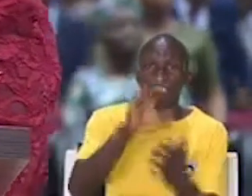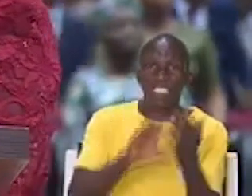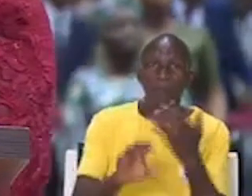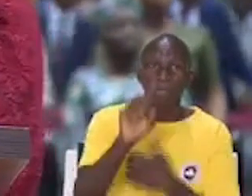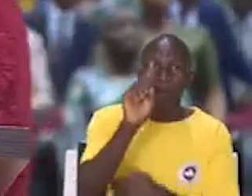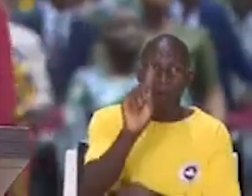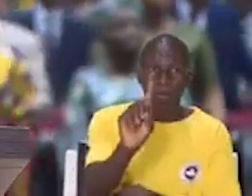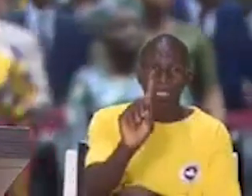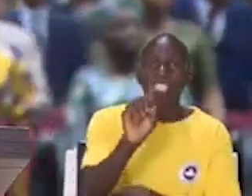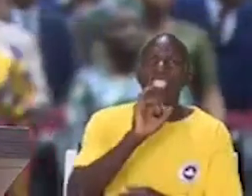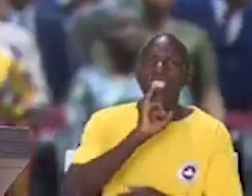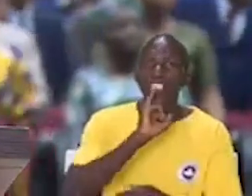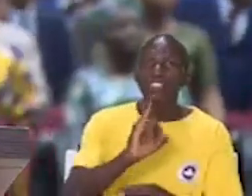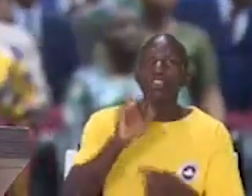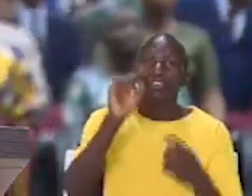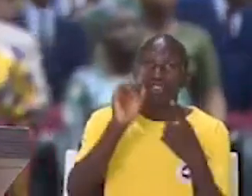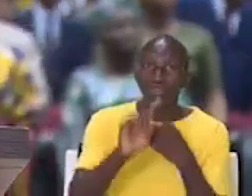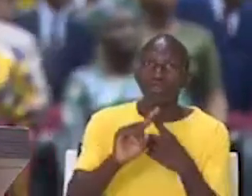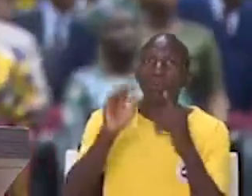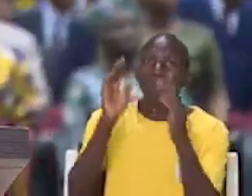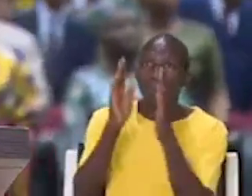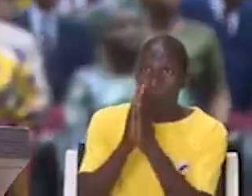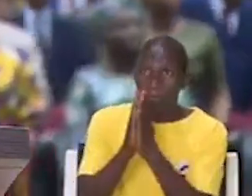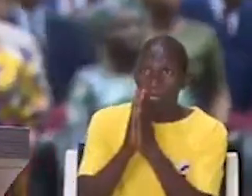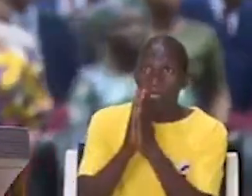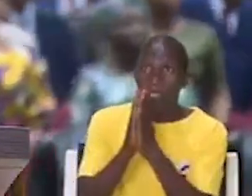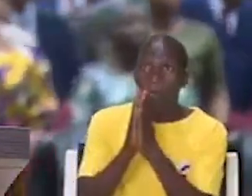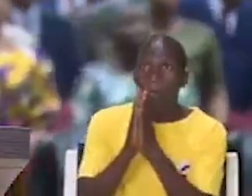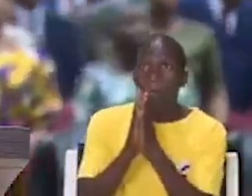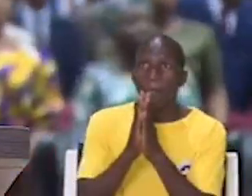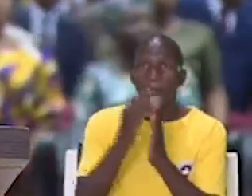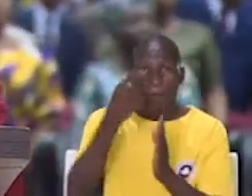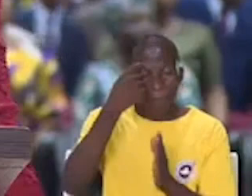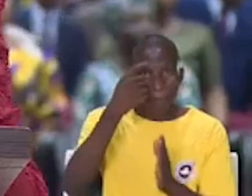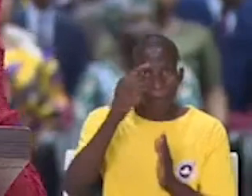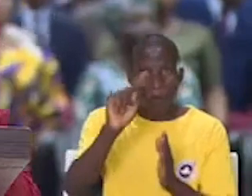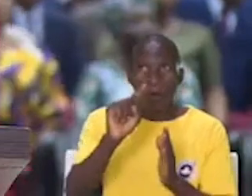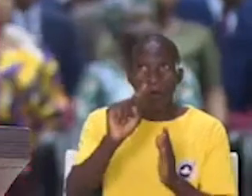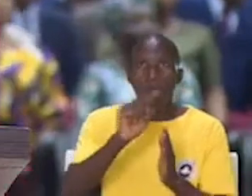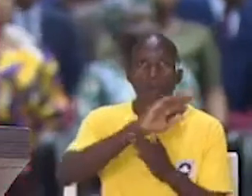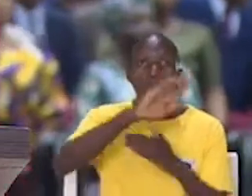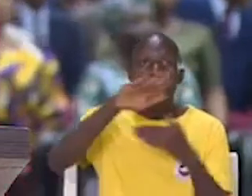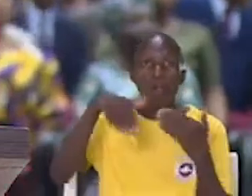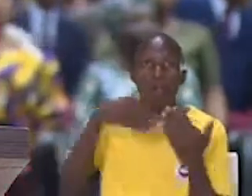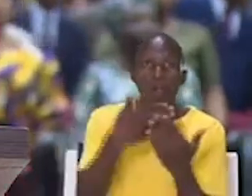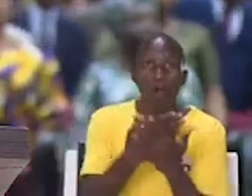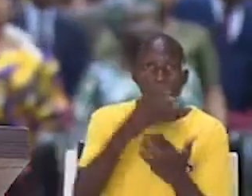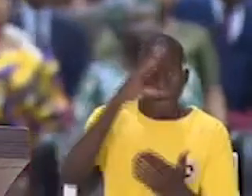raise supplication and intercession for all men.